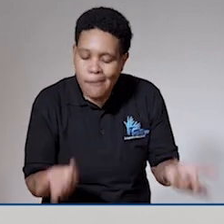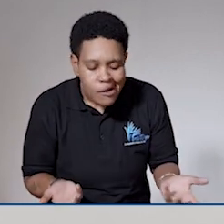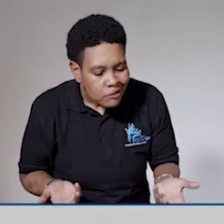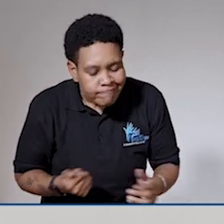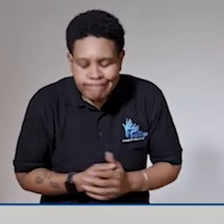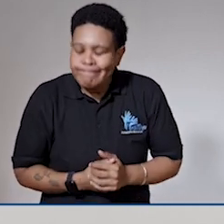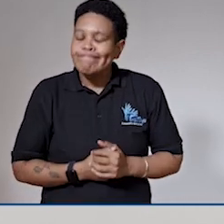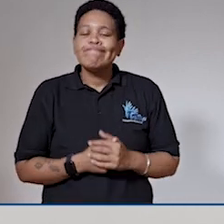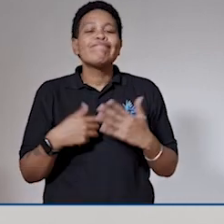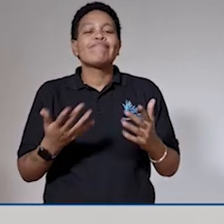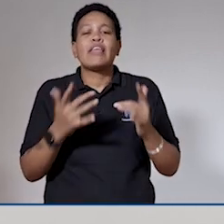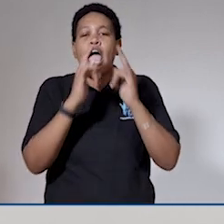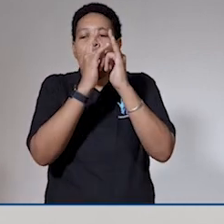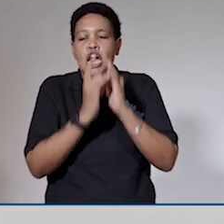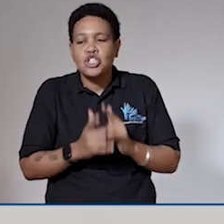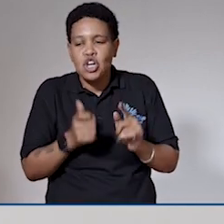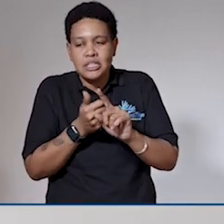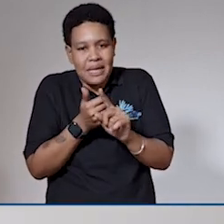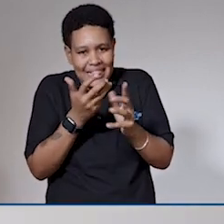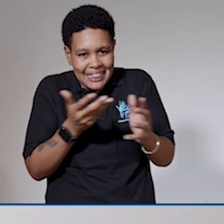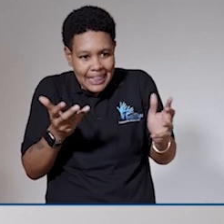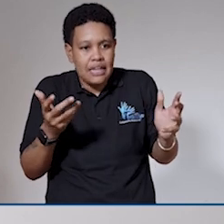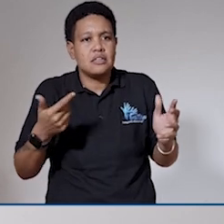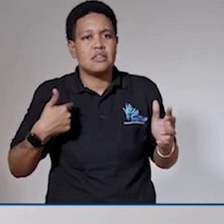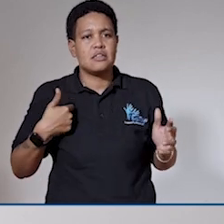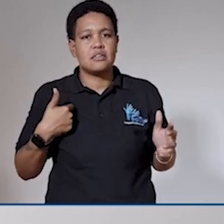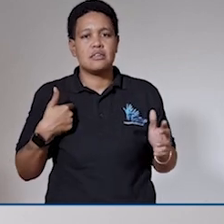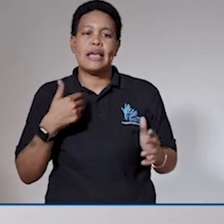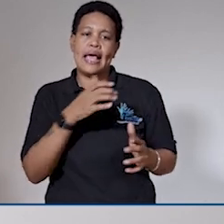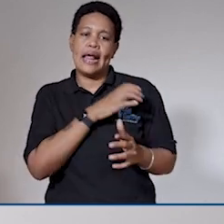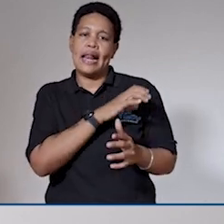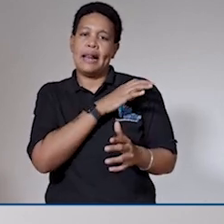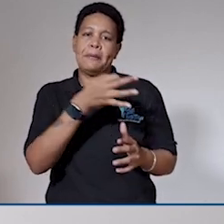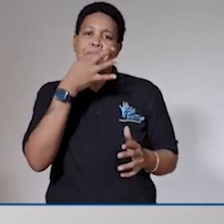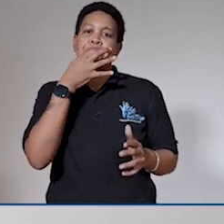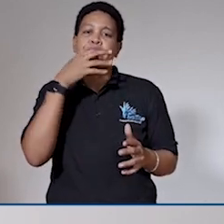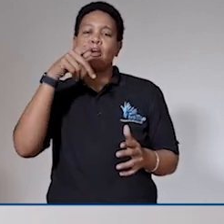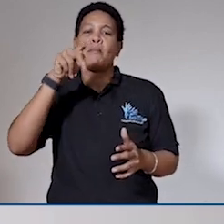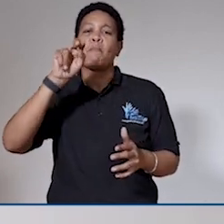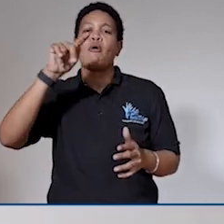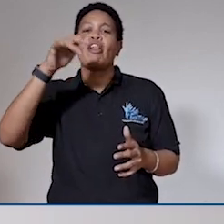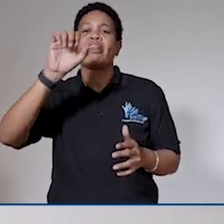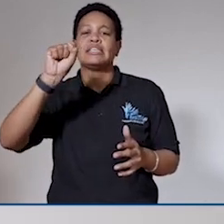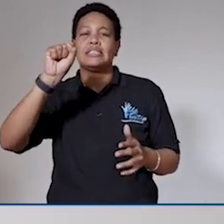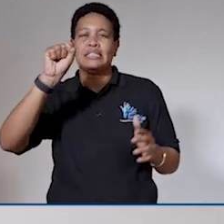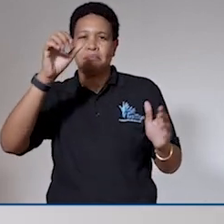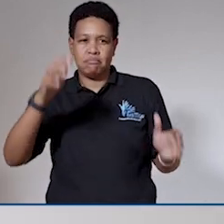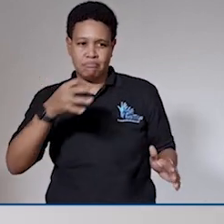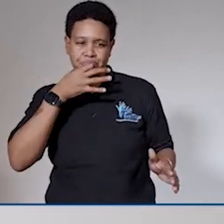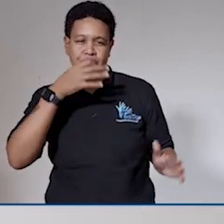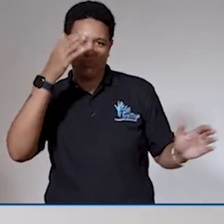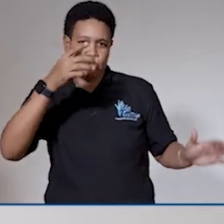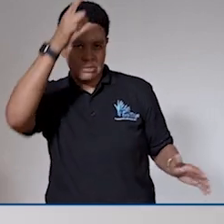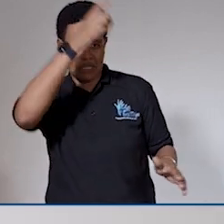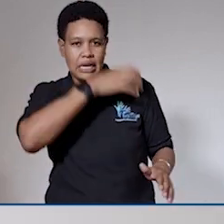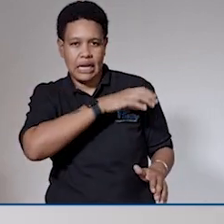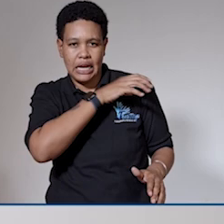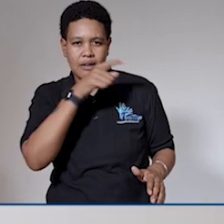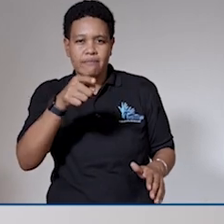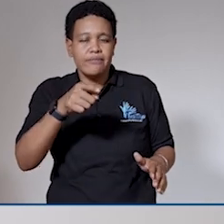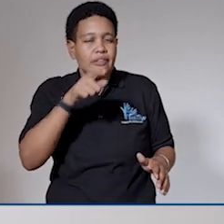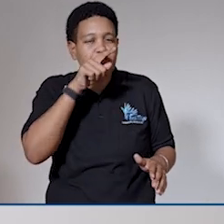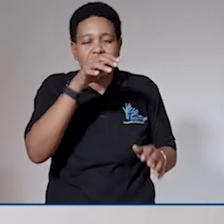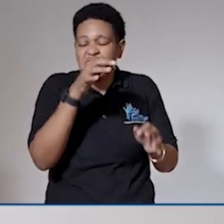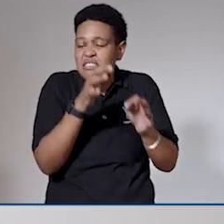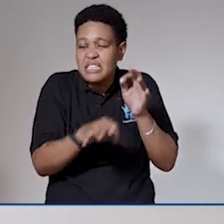Normal adjustments and things like that will be done by a prosthetic technician at the clinic. The other part of it is easy. It's a snap in,